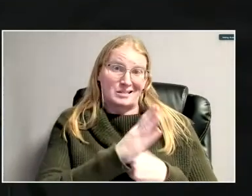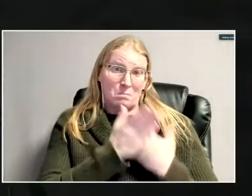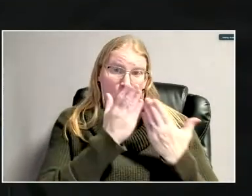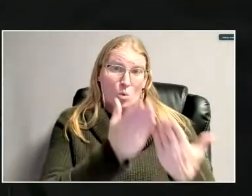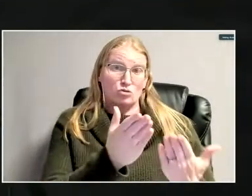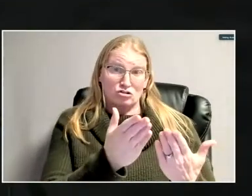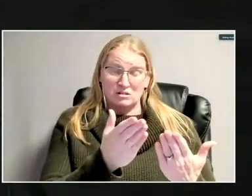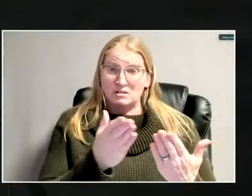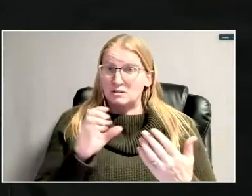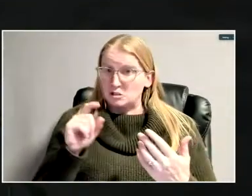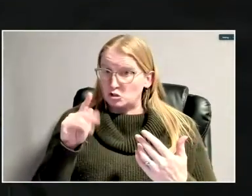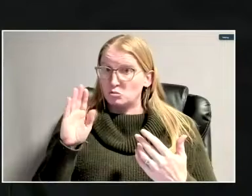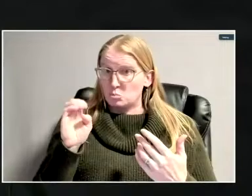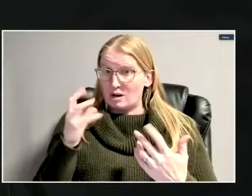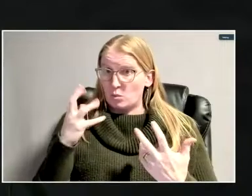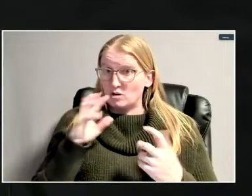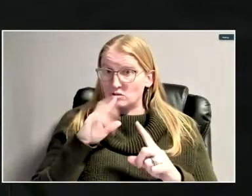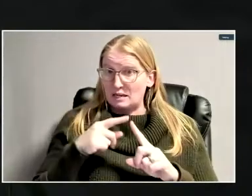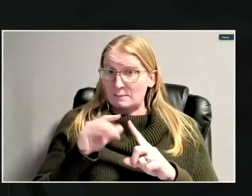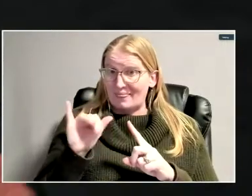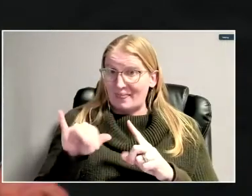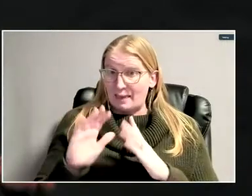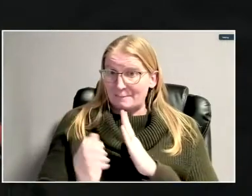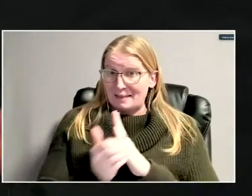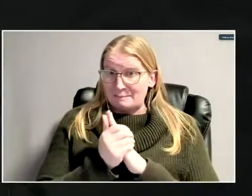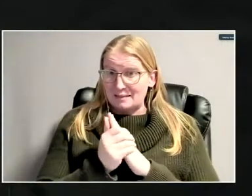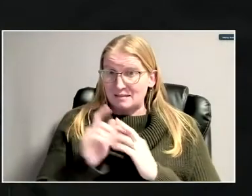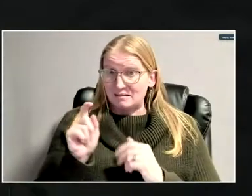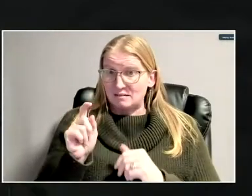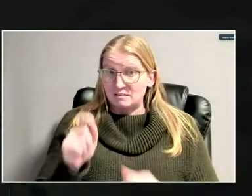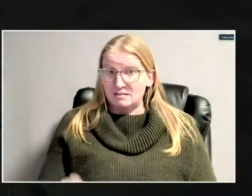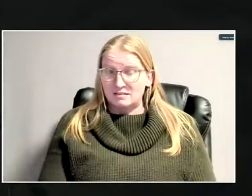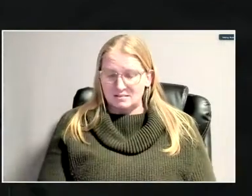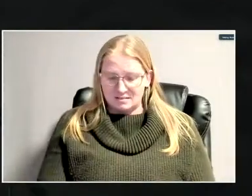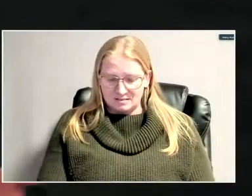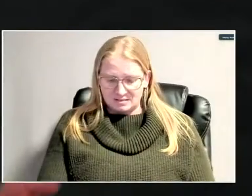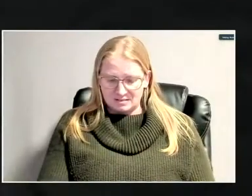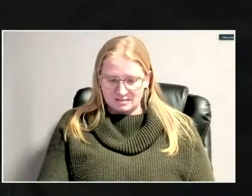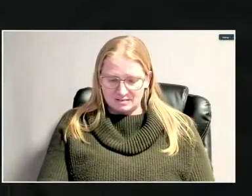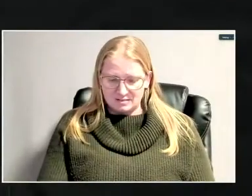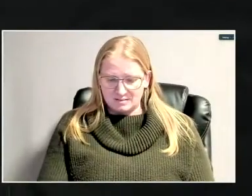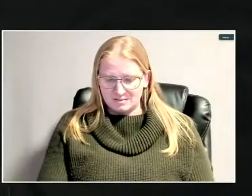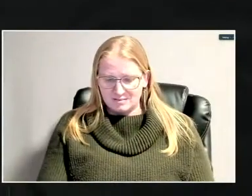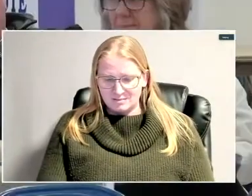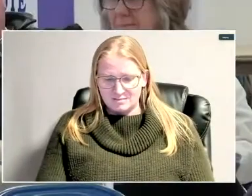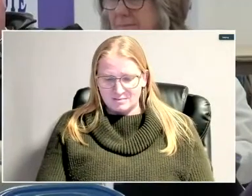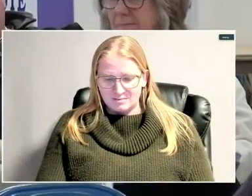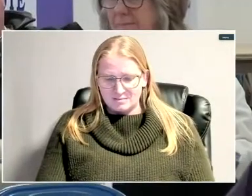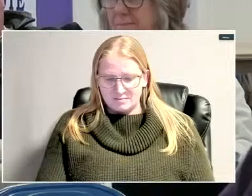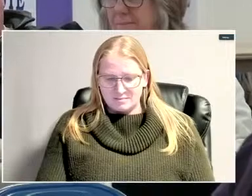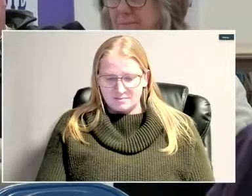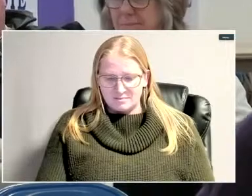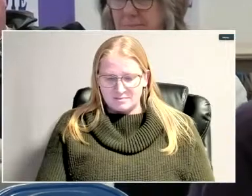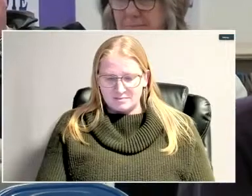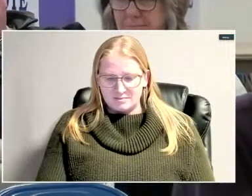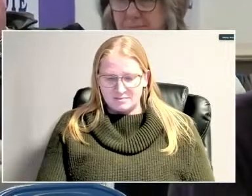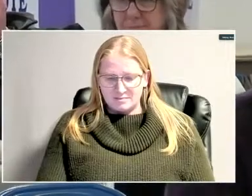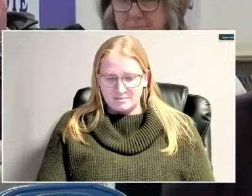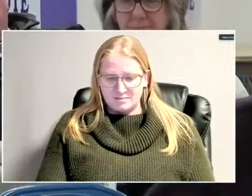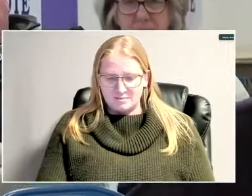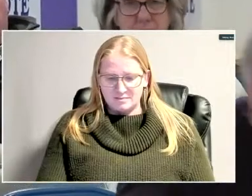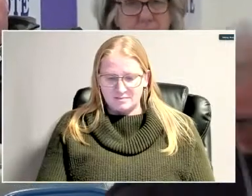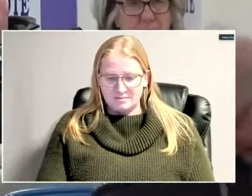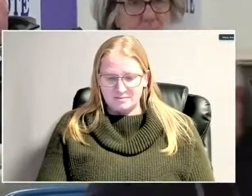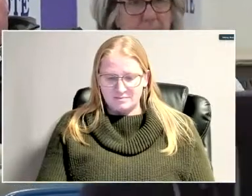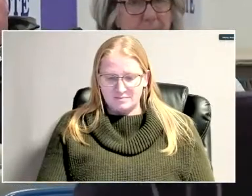speak to well I you know sure uh Frick